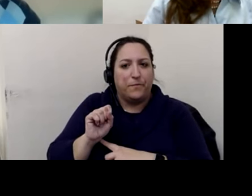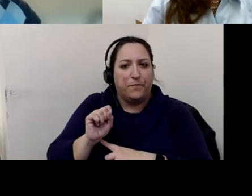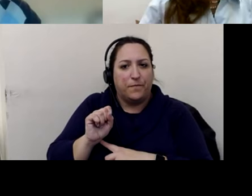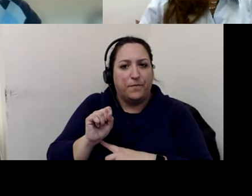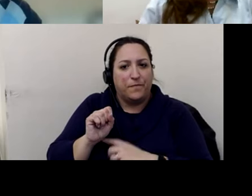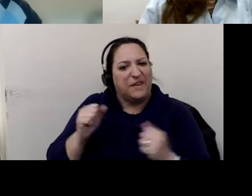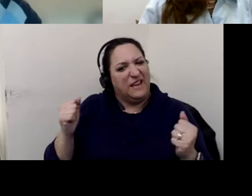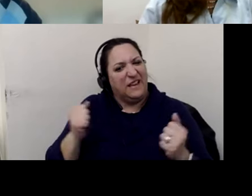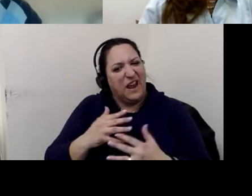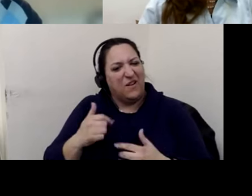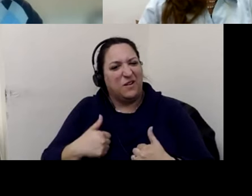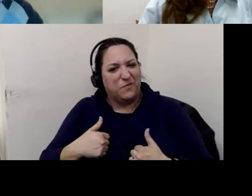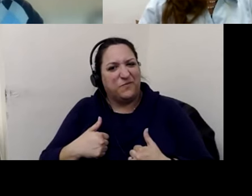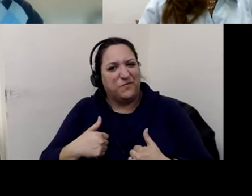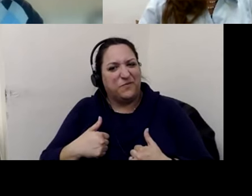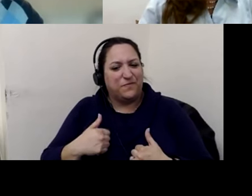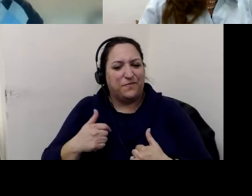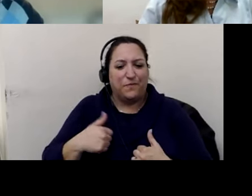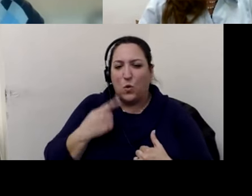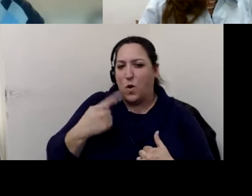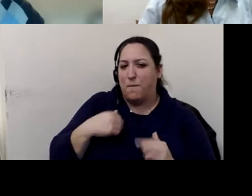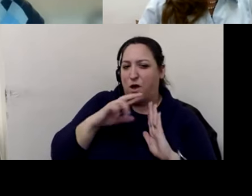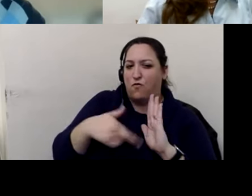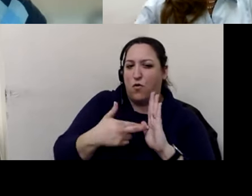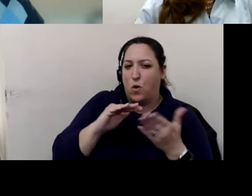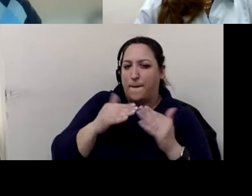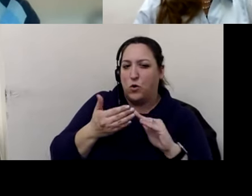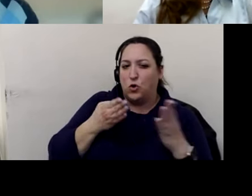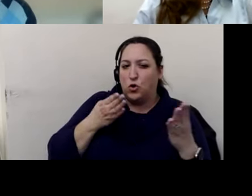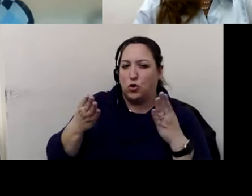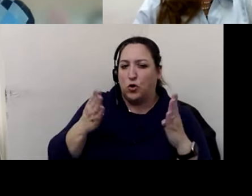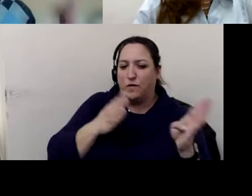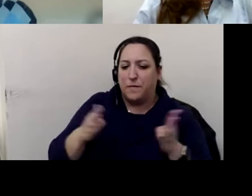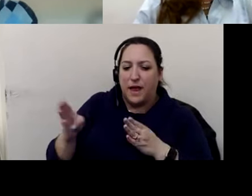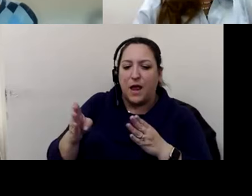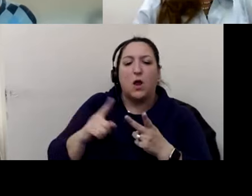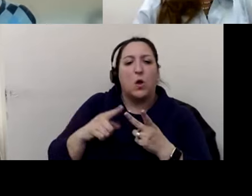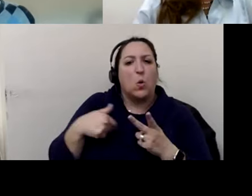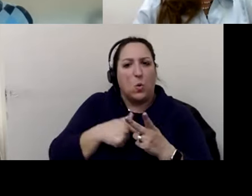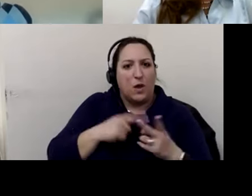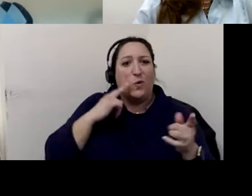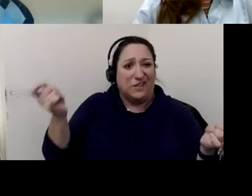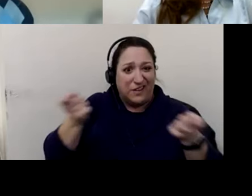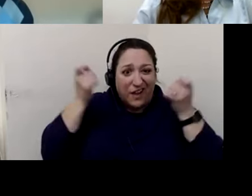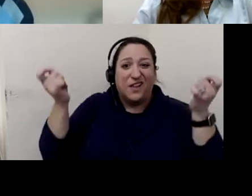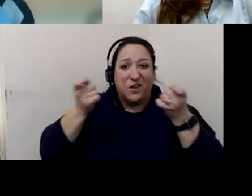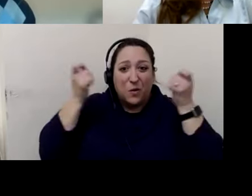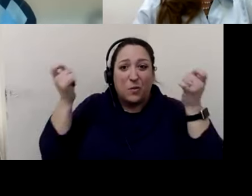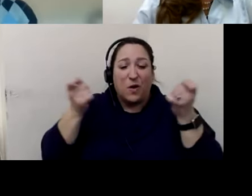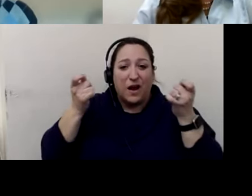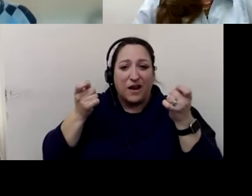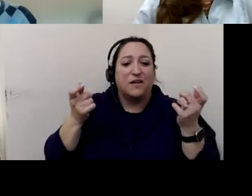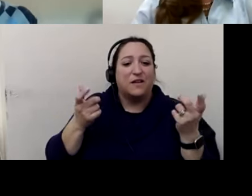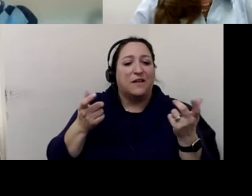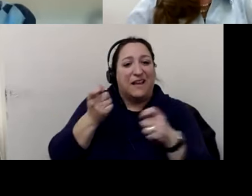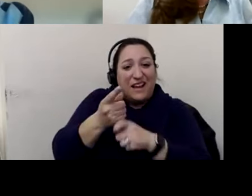Scary to me, and one of my roles in the community service plan, we would celebrate on a yearly